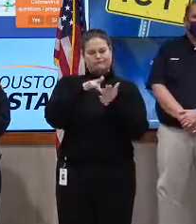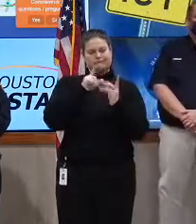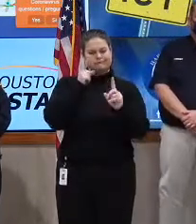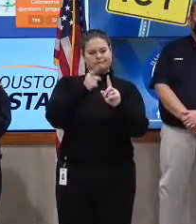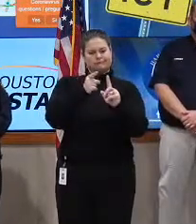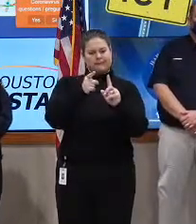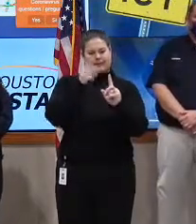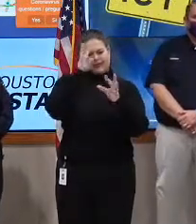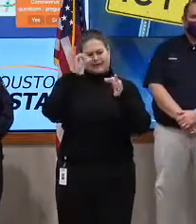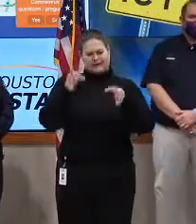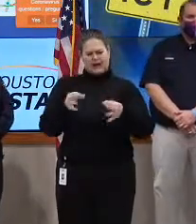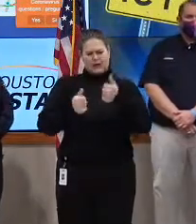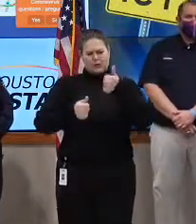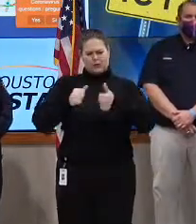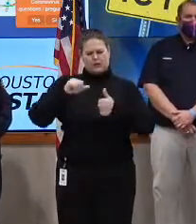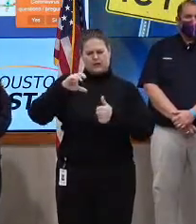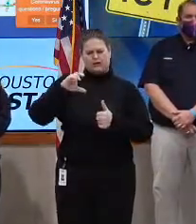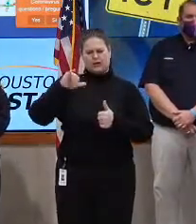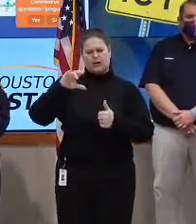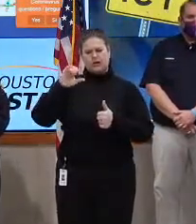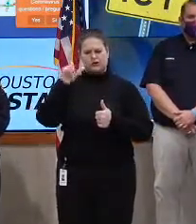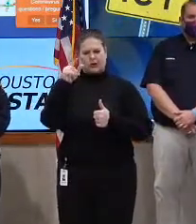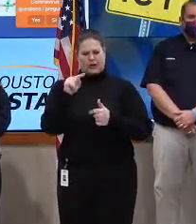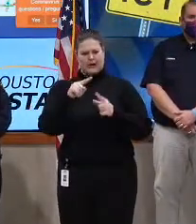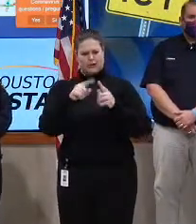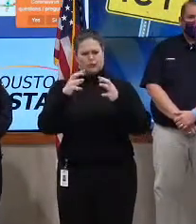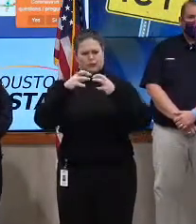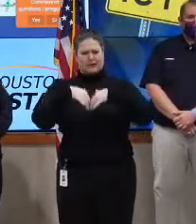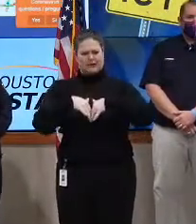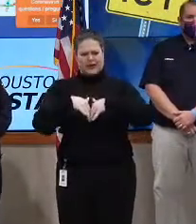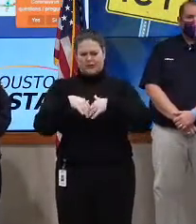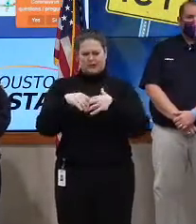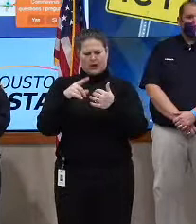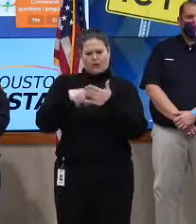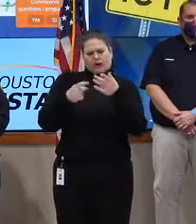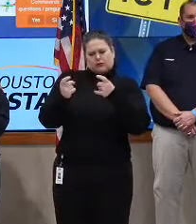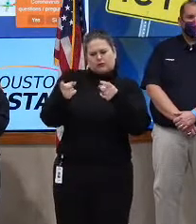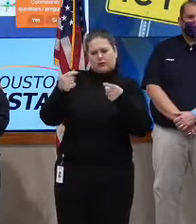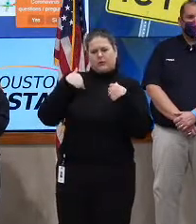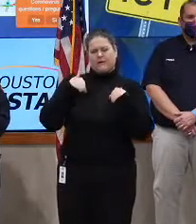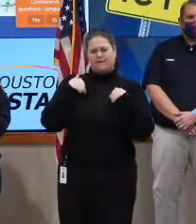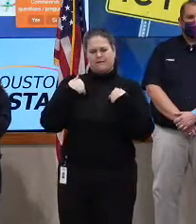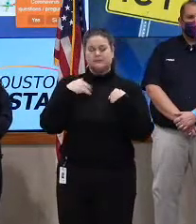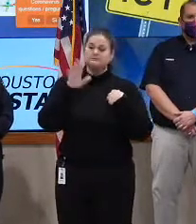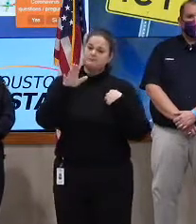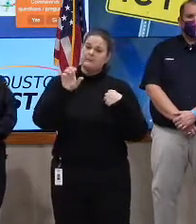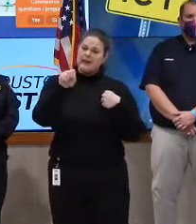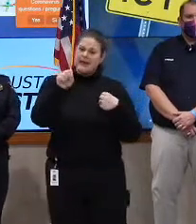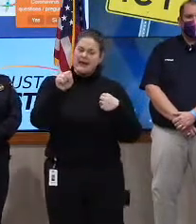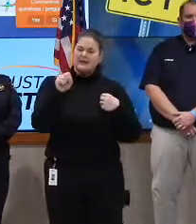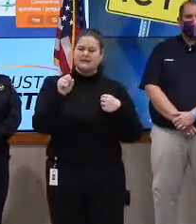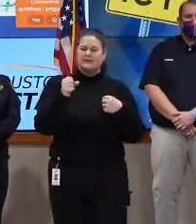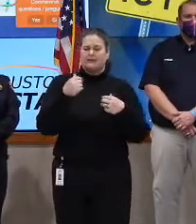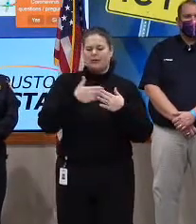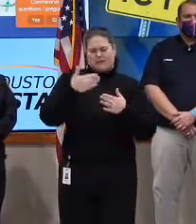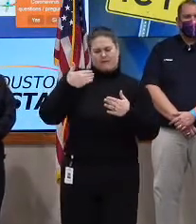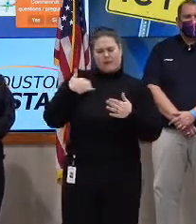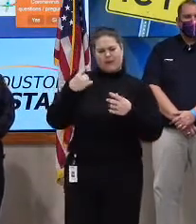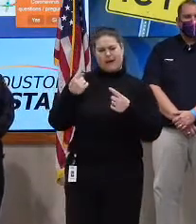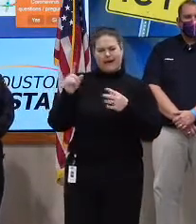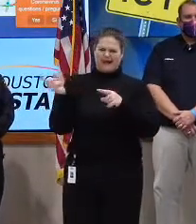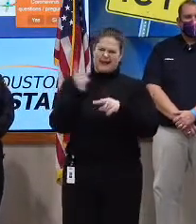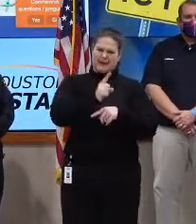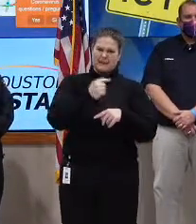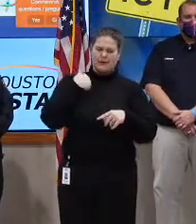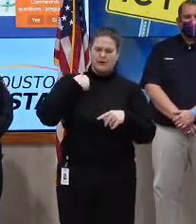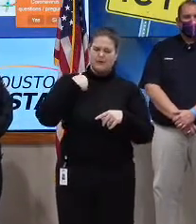which circuits to shut down, and what discretion do you have? Sure. So we got this question just before I came on, and I think we've